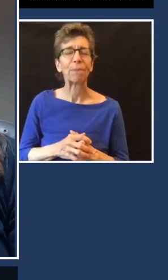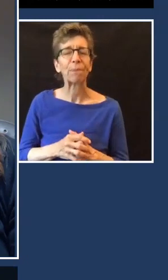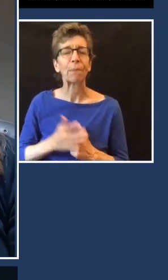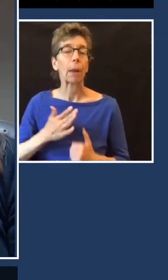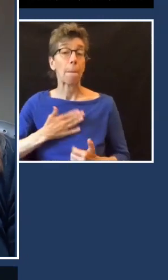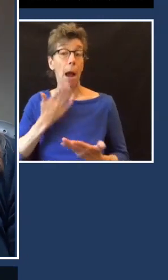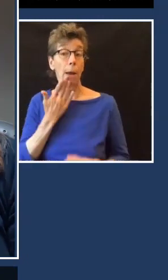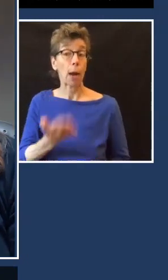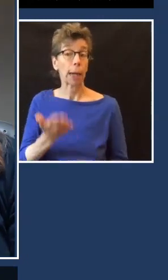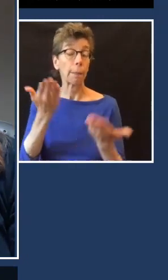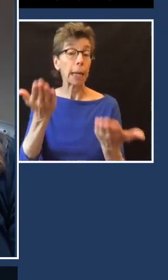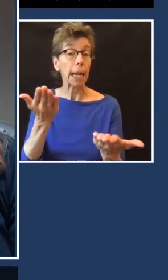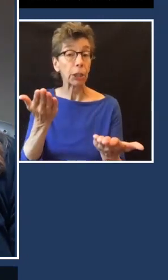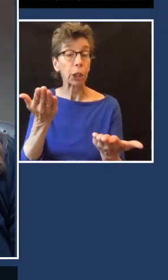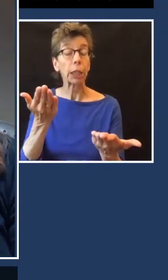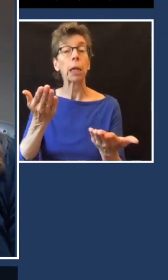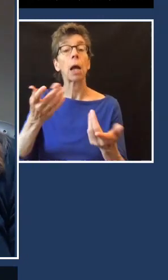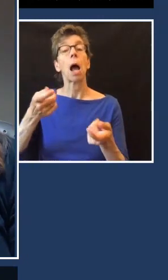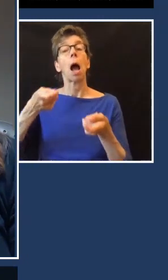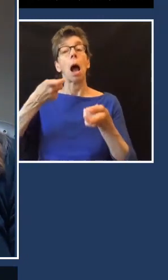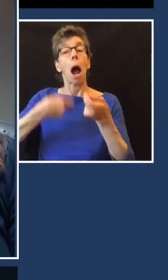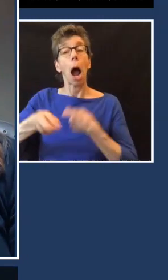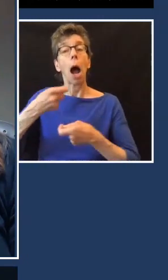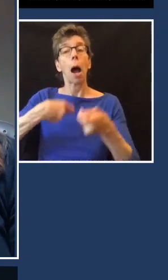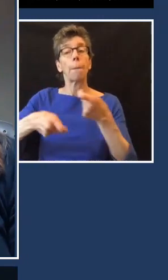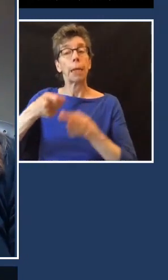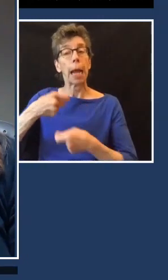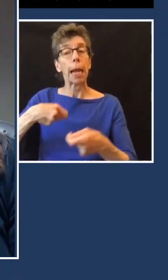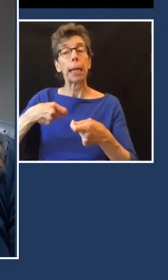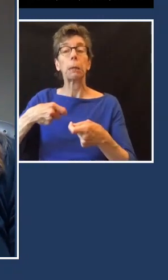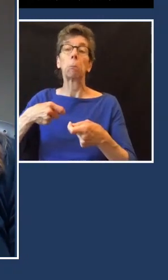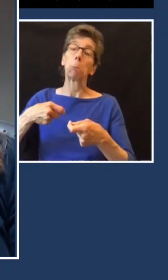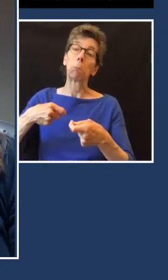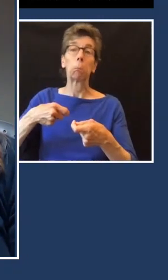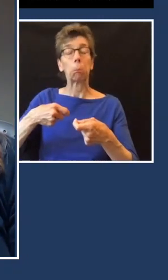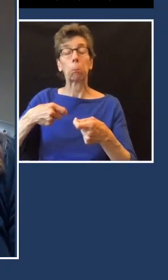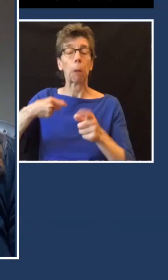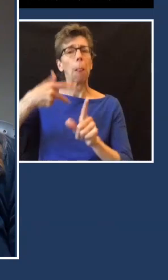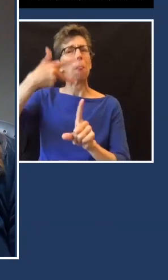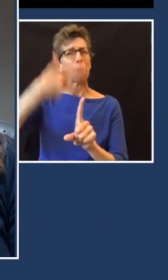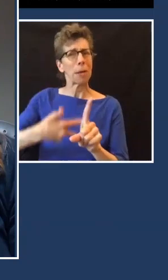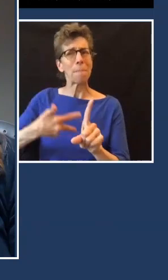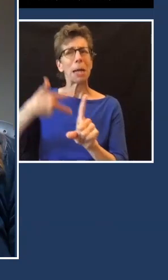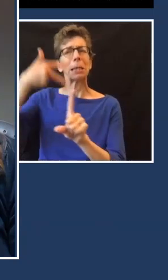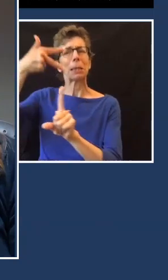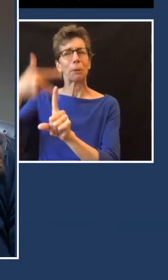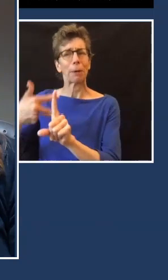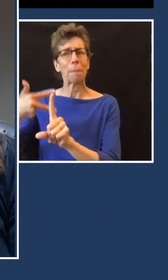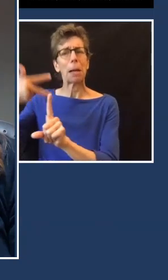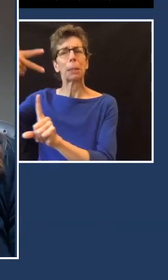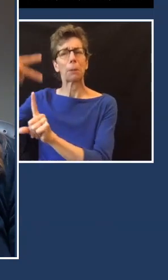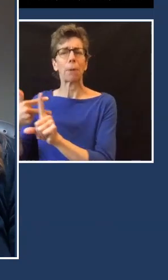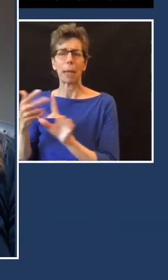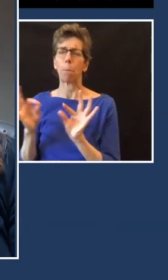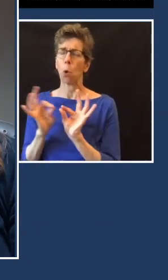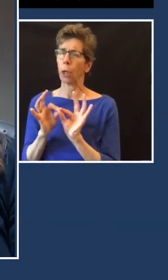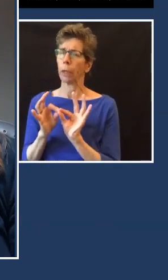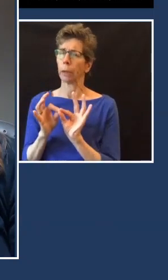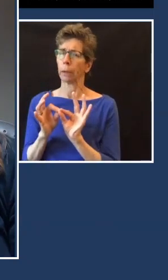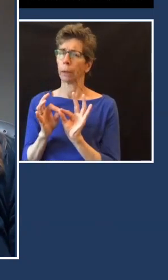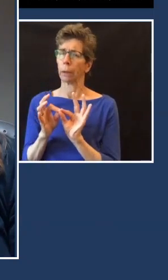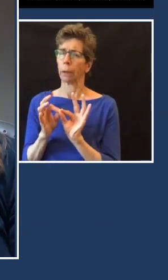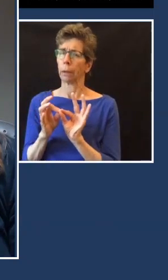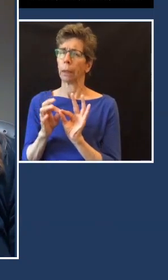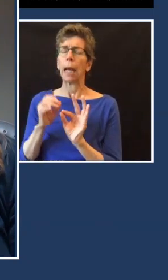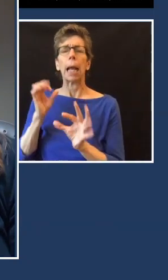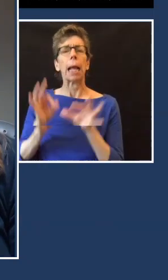your profile at least once every 3 months, just to make sure that your profile is up to date, especially if you are a user